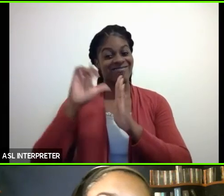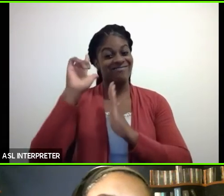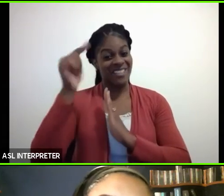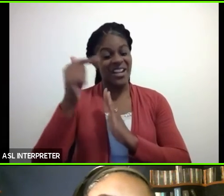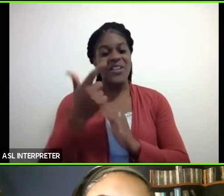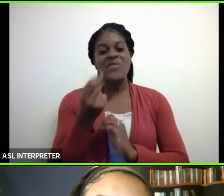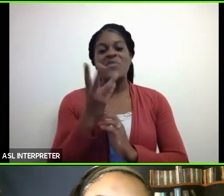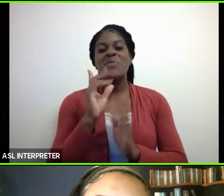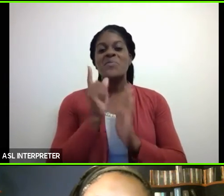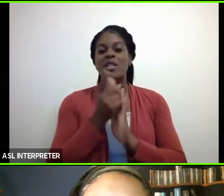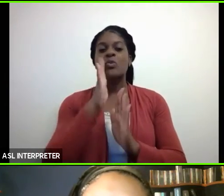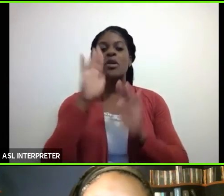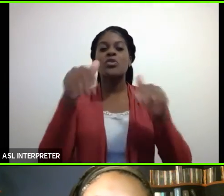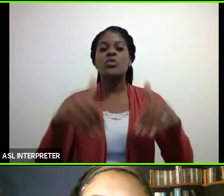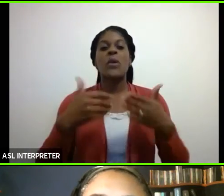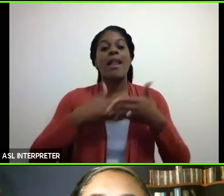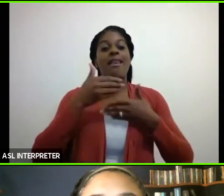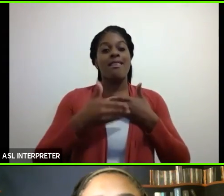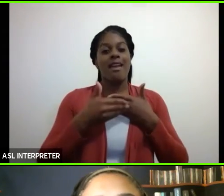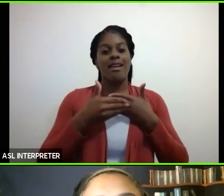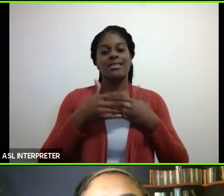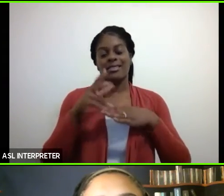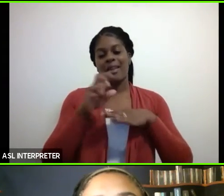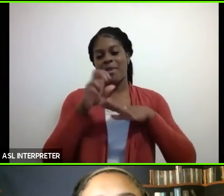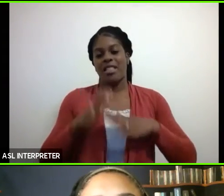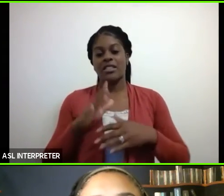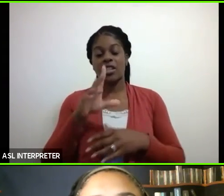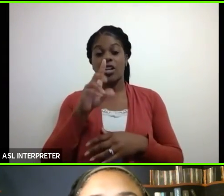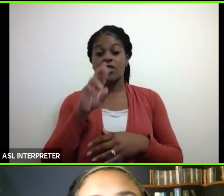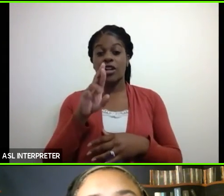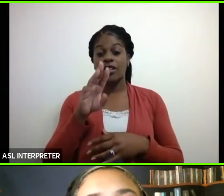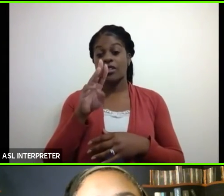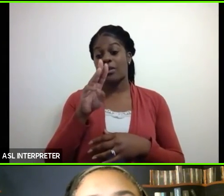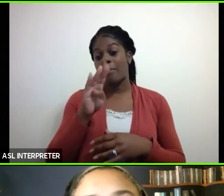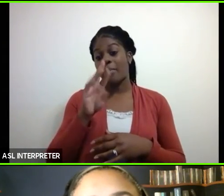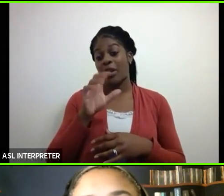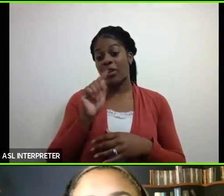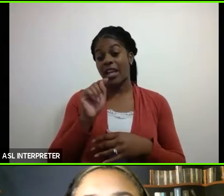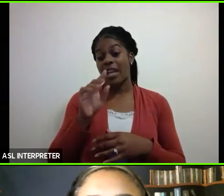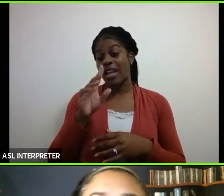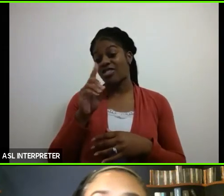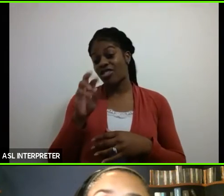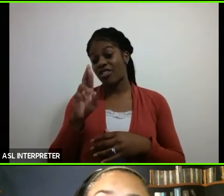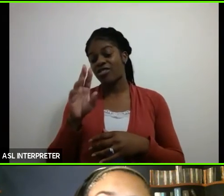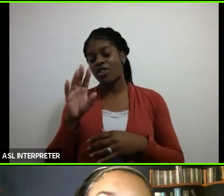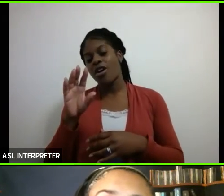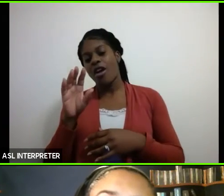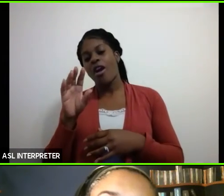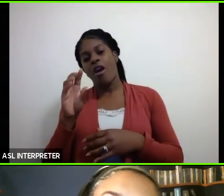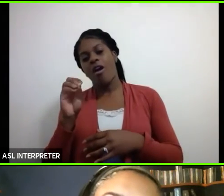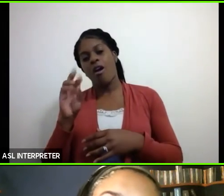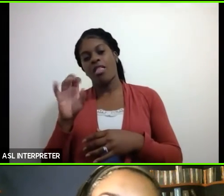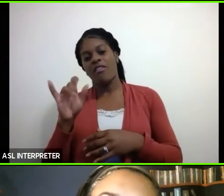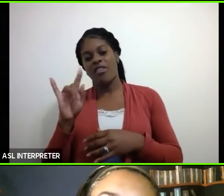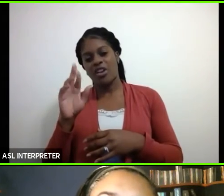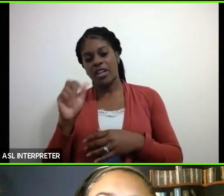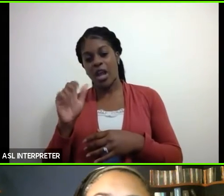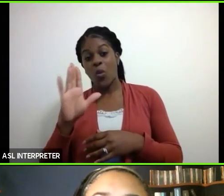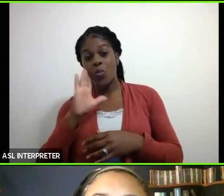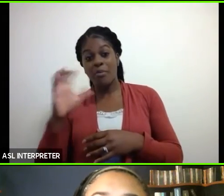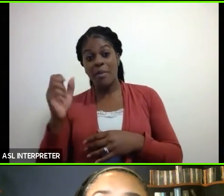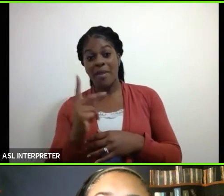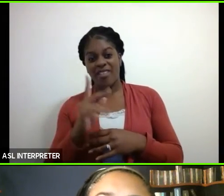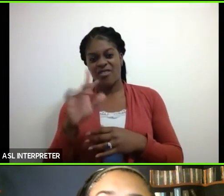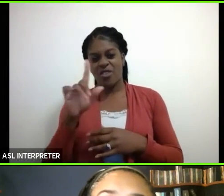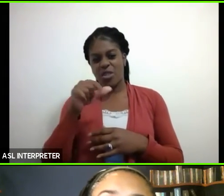minutes, we're going to introduce our next set of panelists. Dr. Barrett and Mr. Olivaria will be back for our question and answer